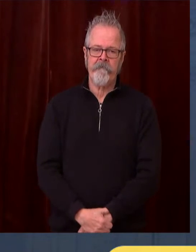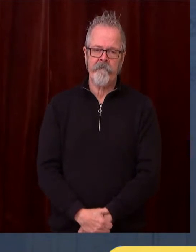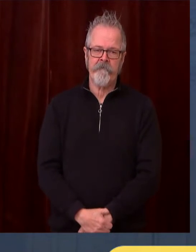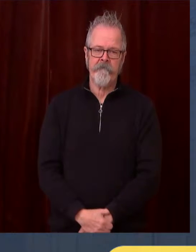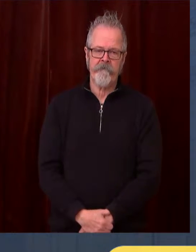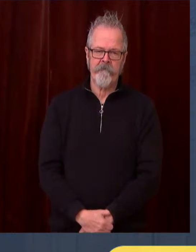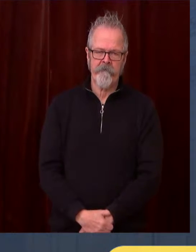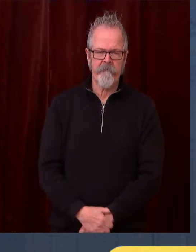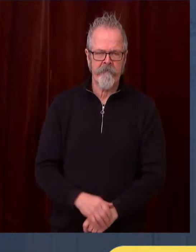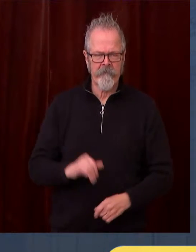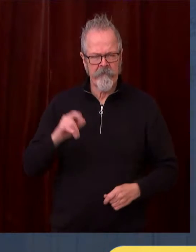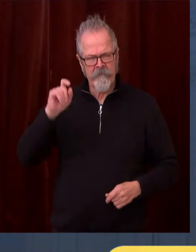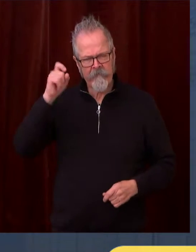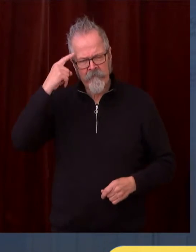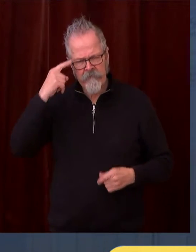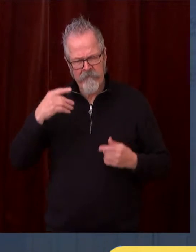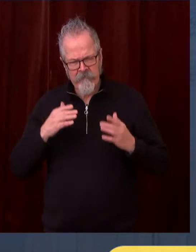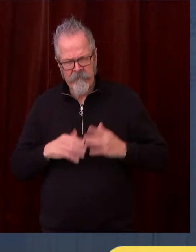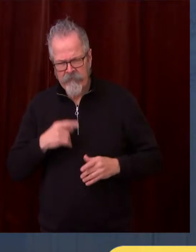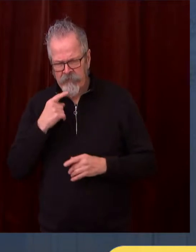Thank you.